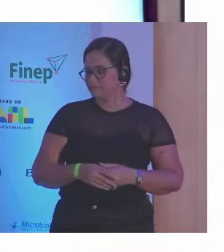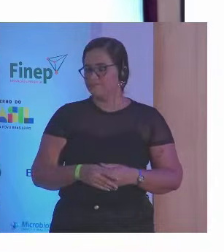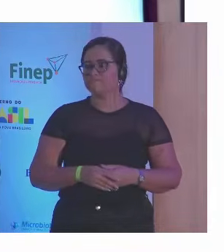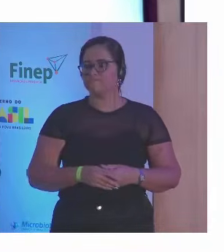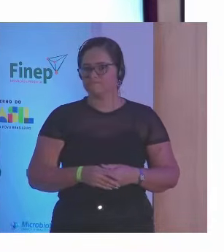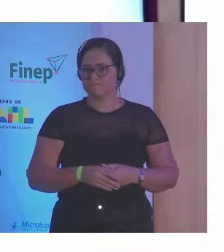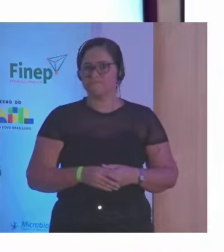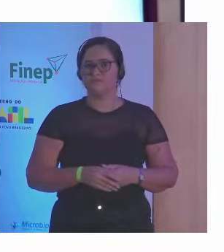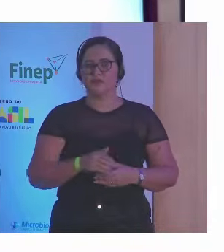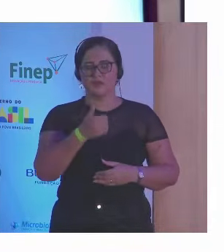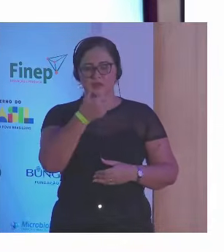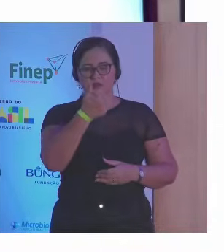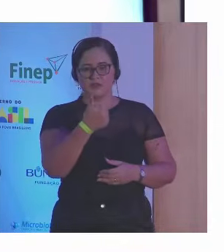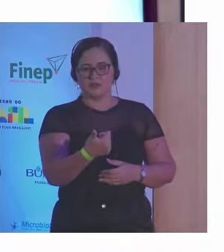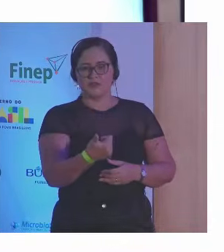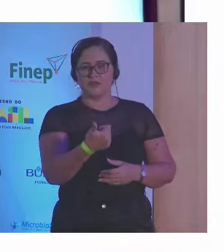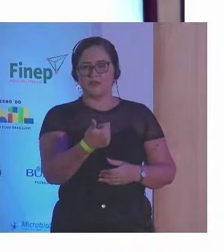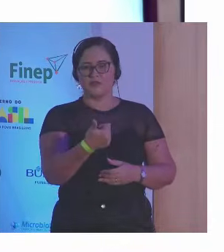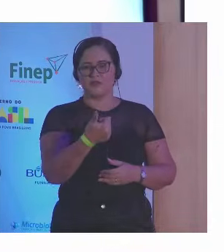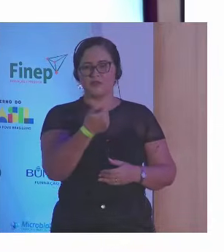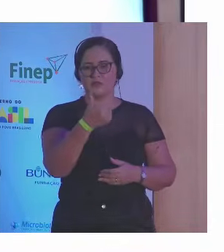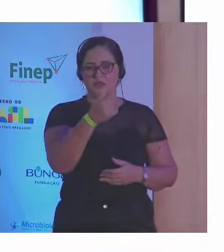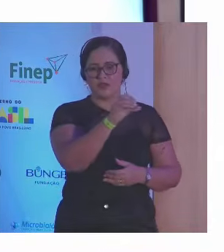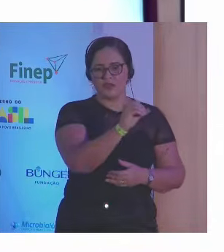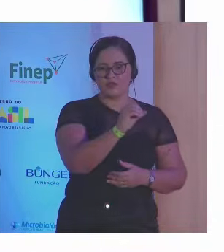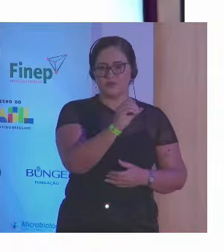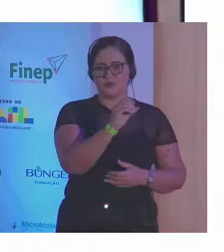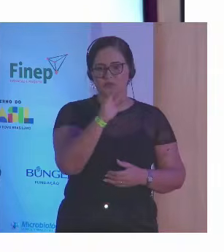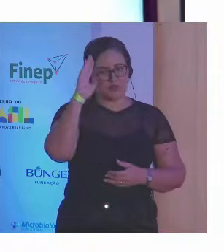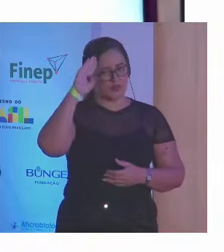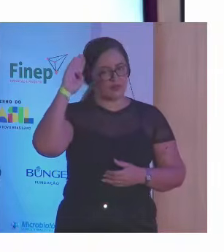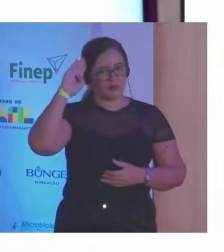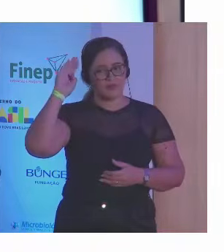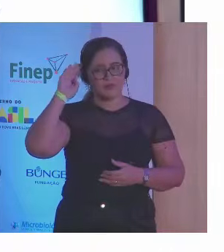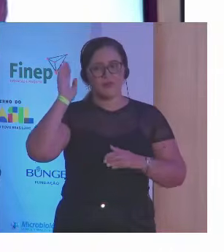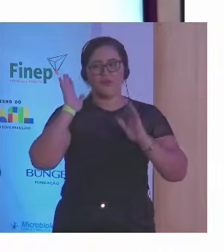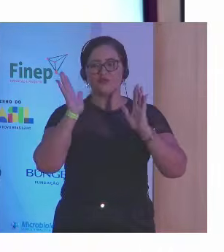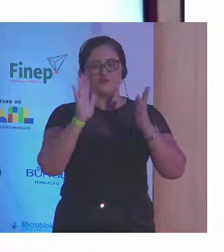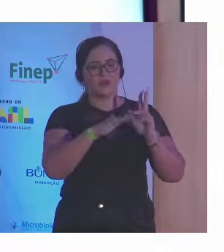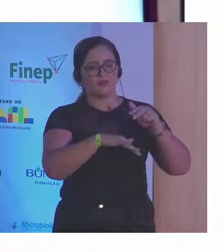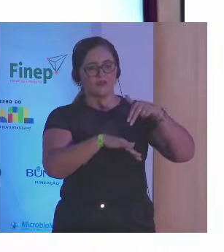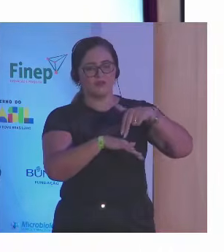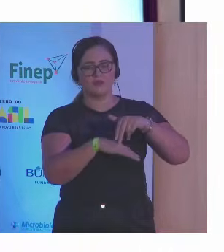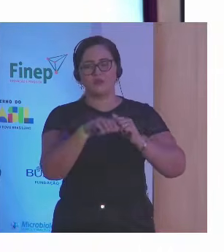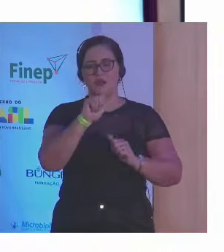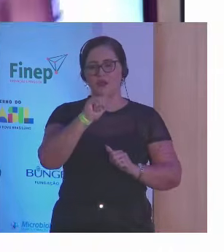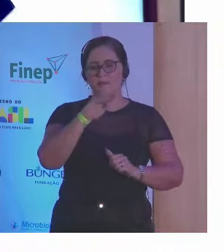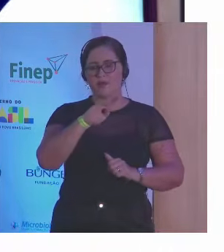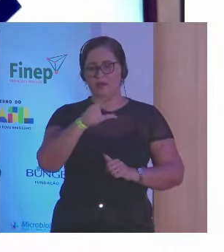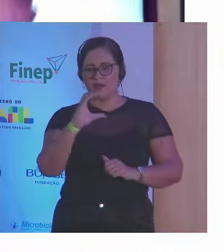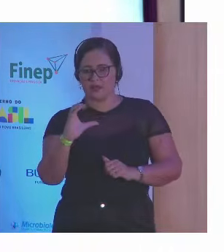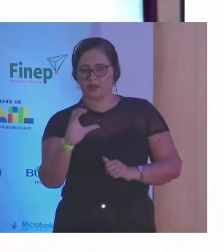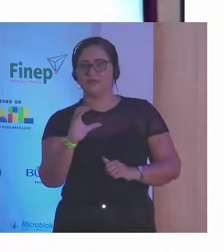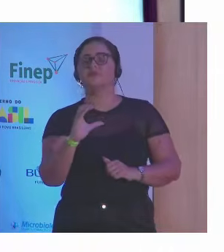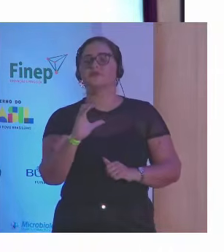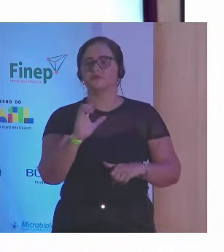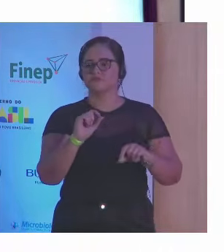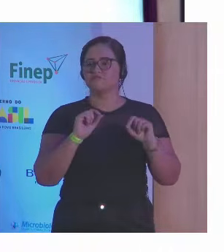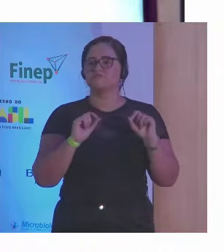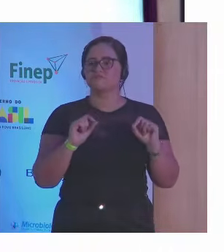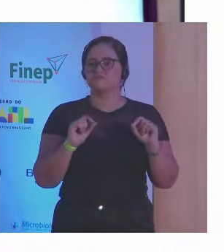lucky to have this Academy of Science in Brazil, far advanced in the thinking to identify that the ocean is our